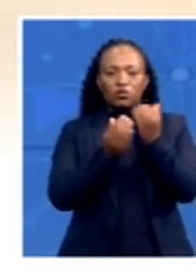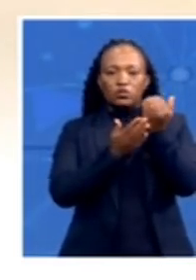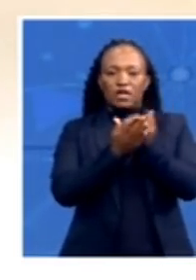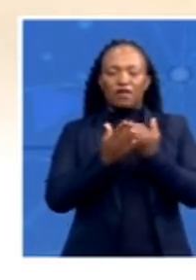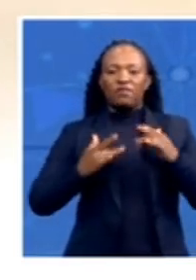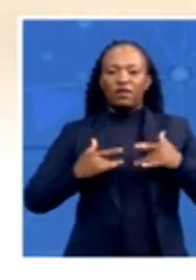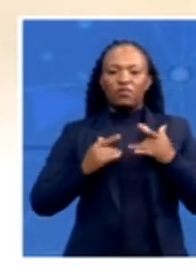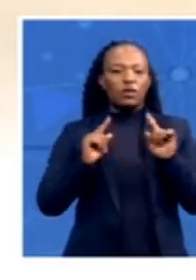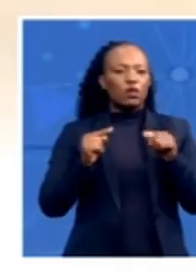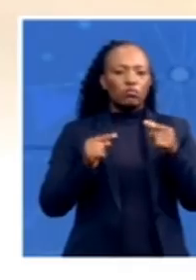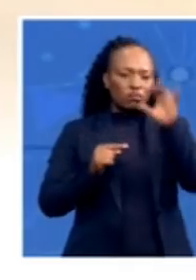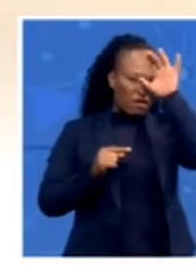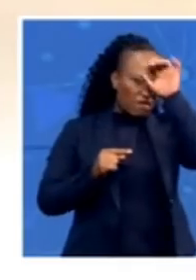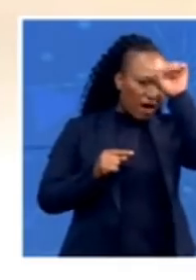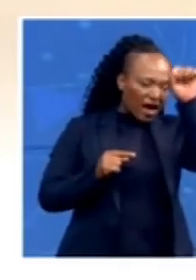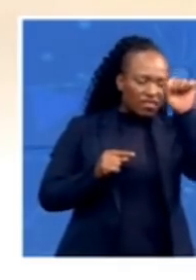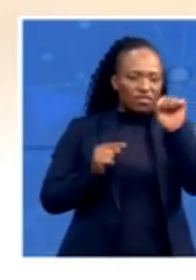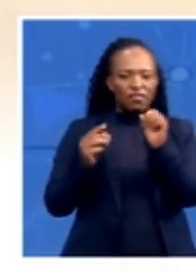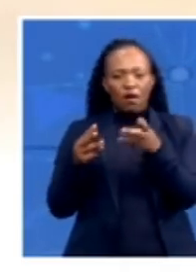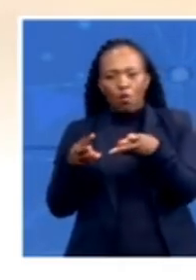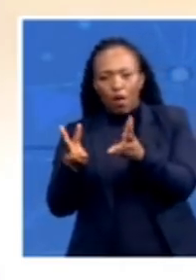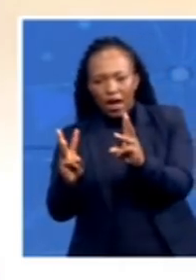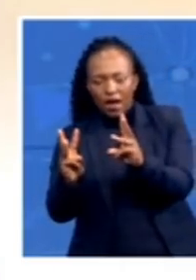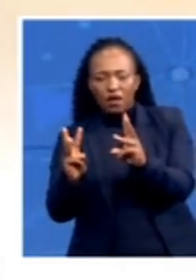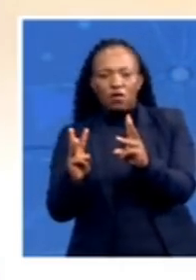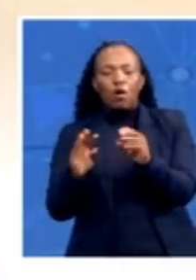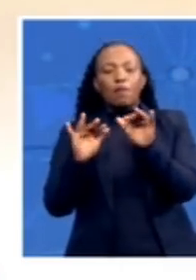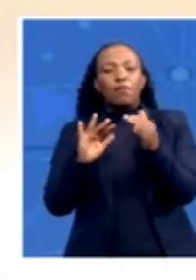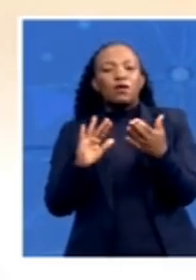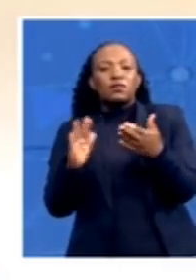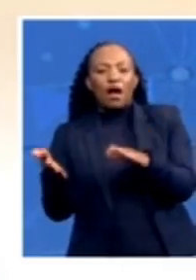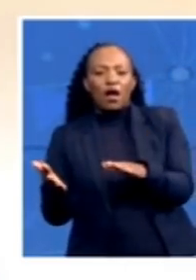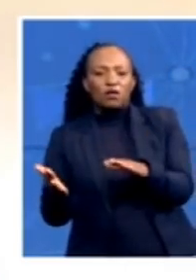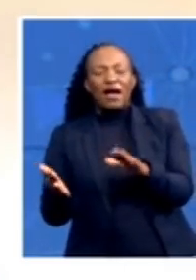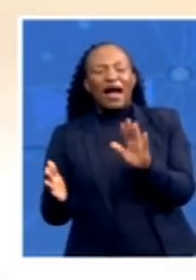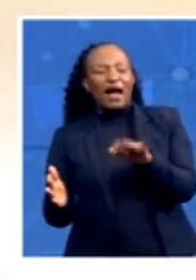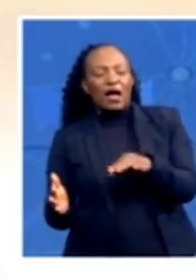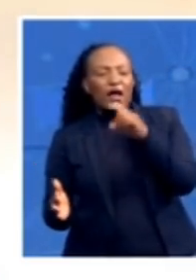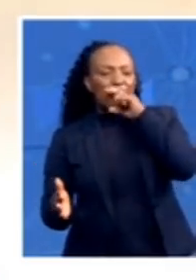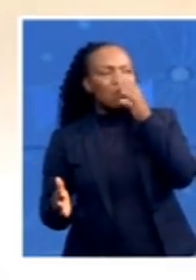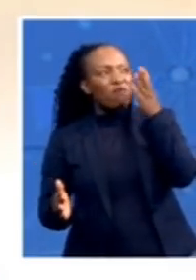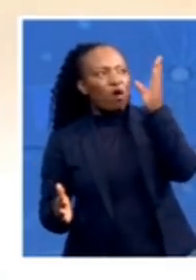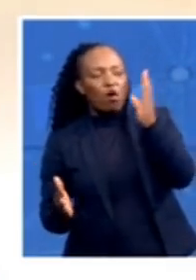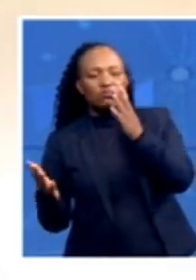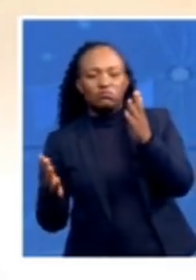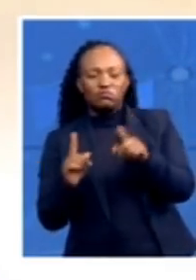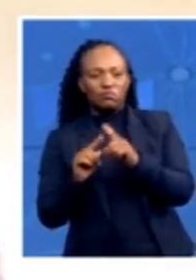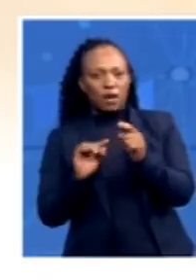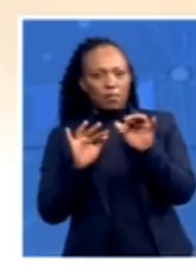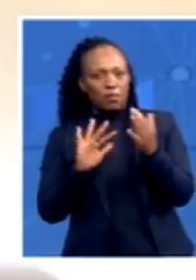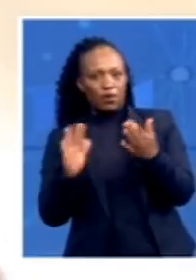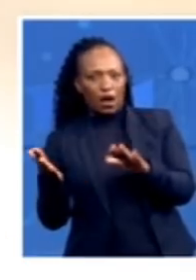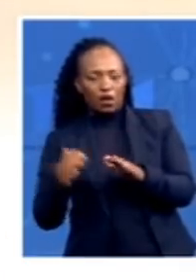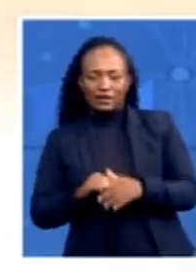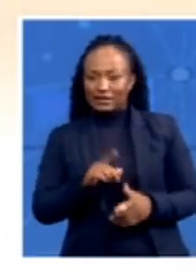death of people in the name of God, because that's actually what you call human sacrifices for religion. And that cannot be the case. We ought